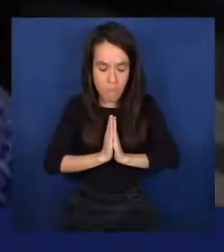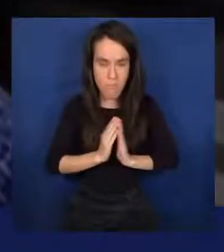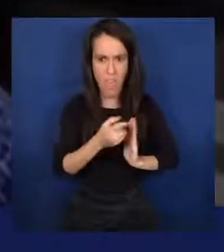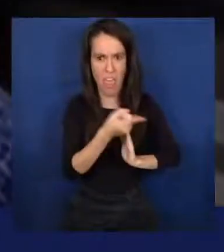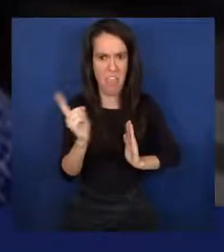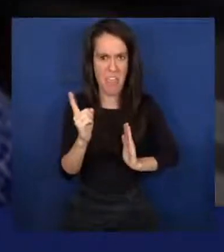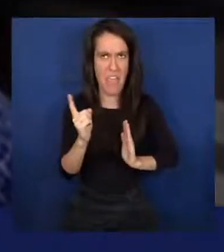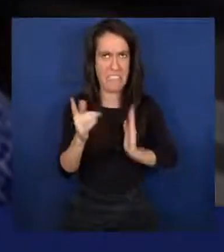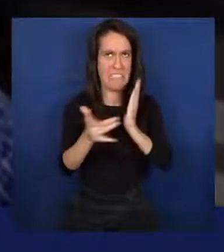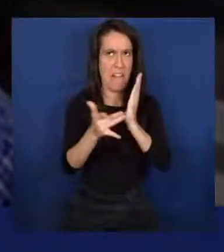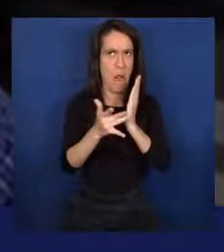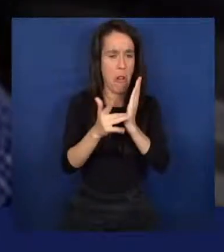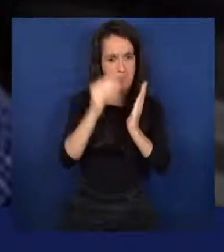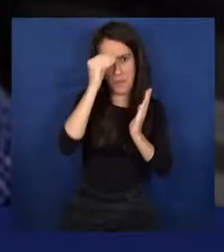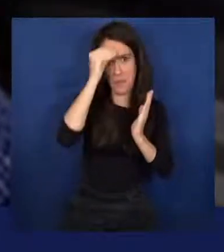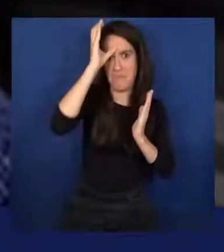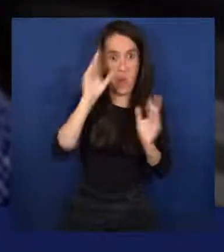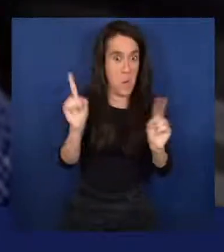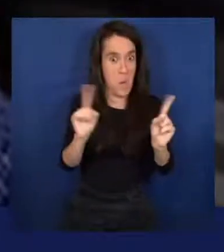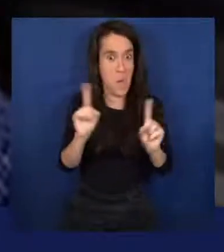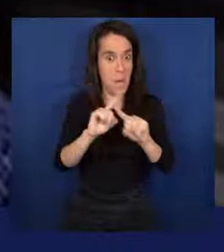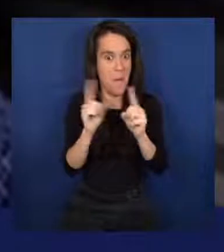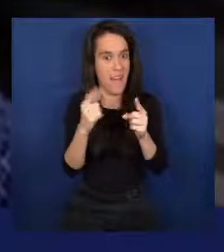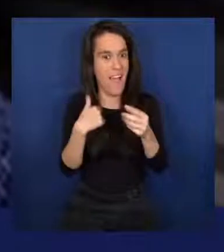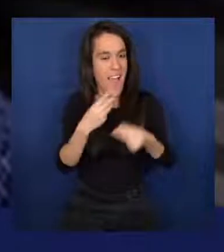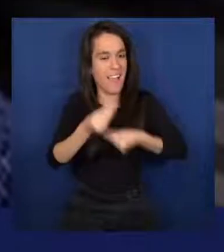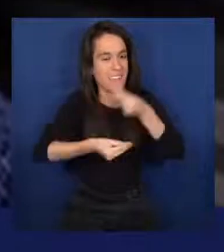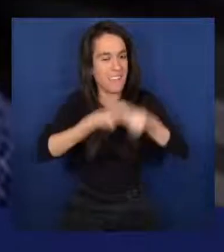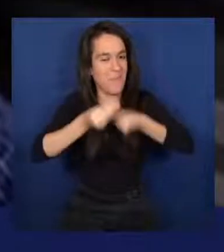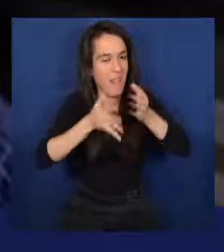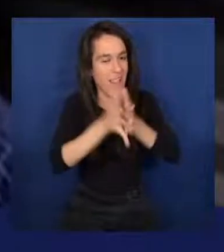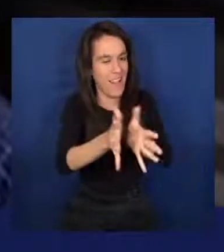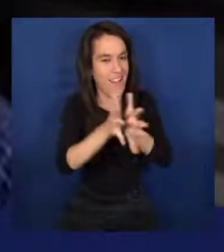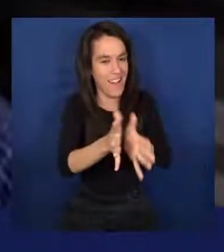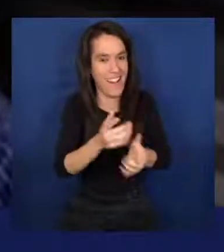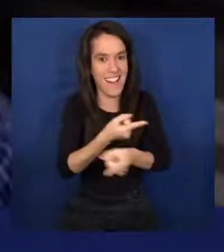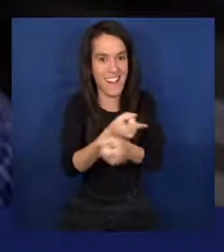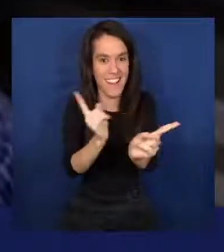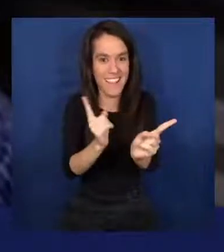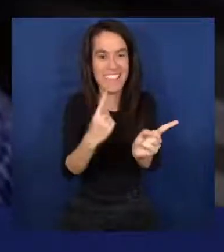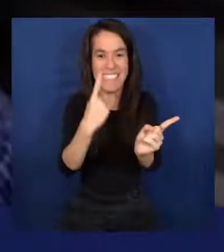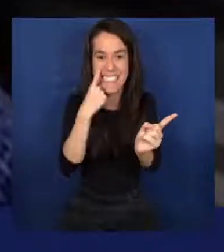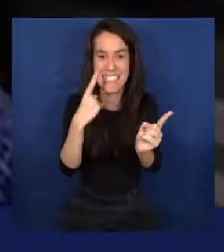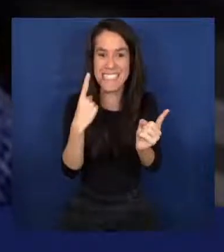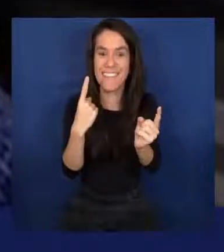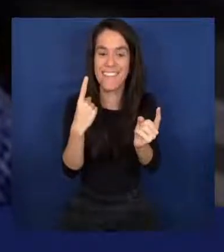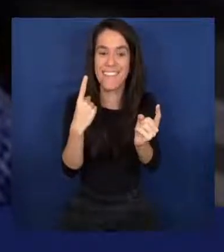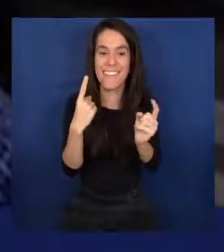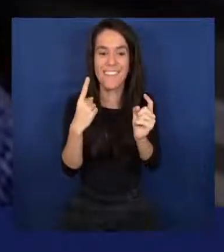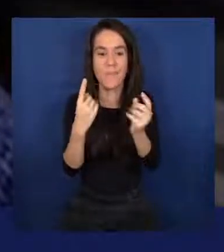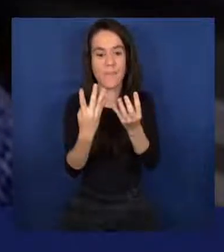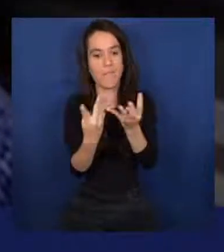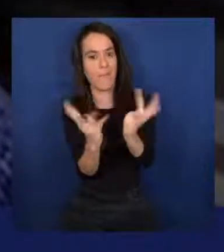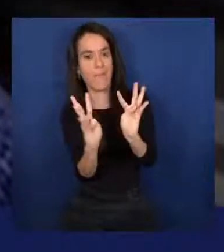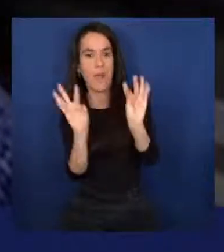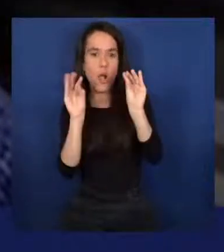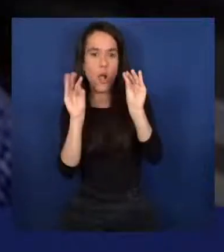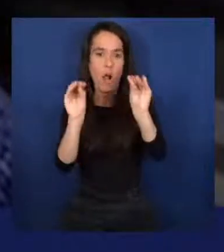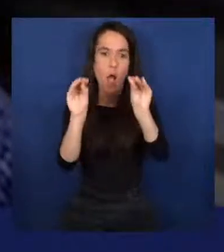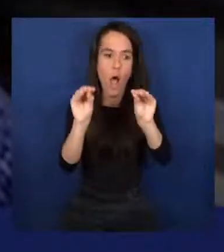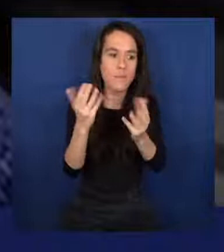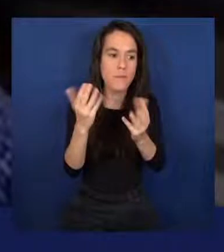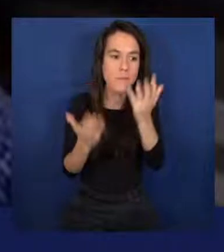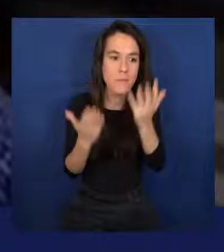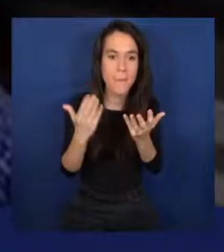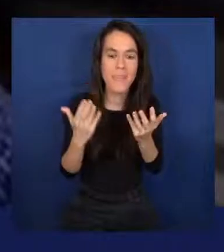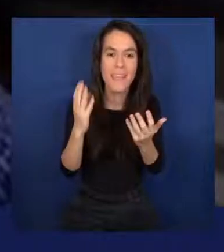was a lot more explaining. But I think, well, looking at the quality of questions coming from this audience, they're a lot more experienced and a lot more